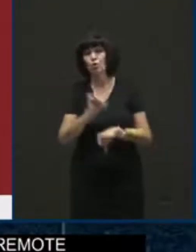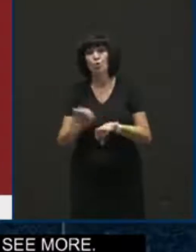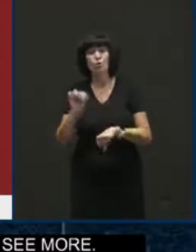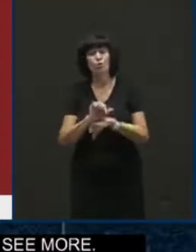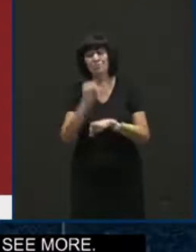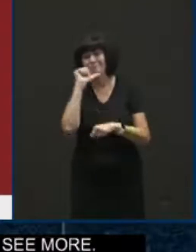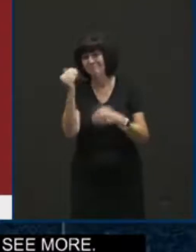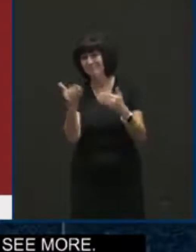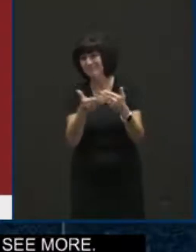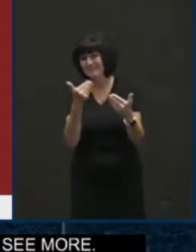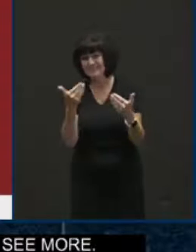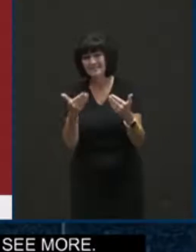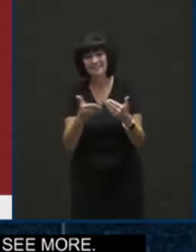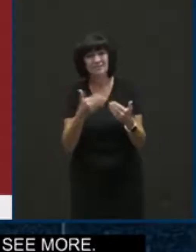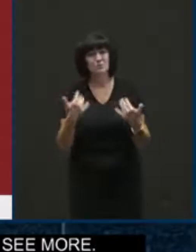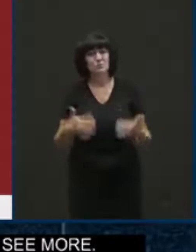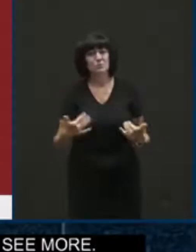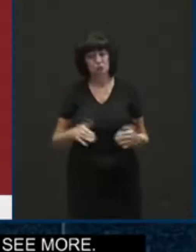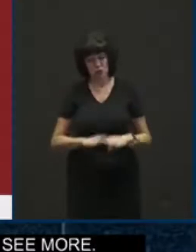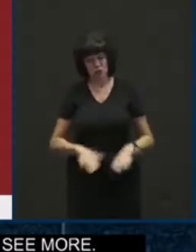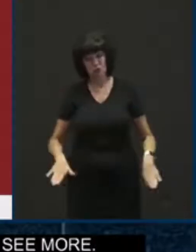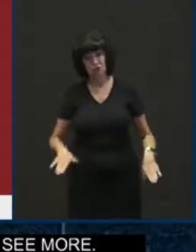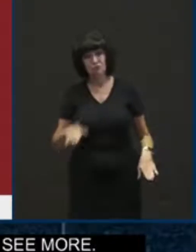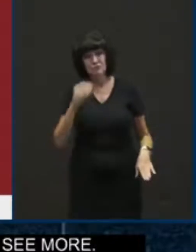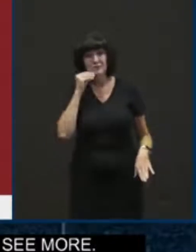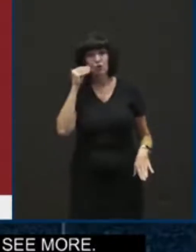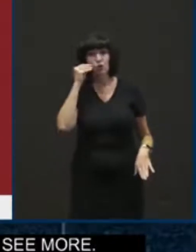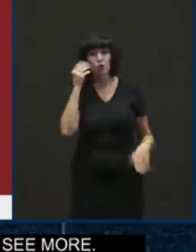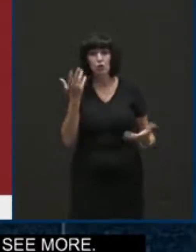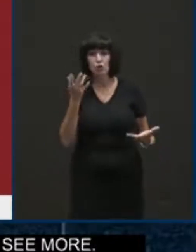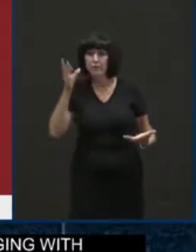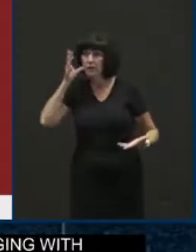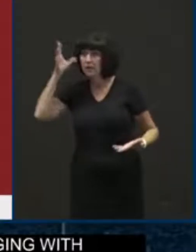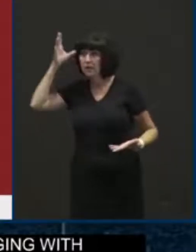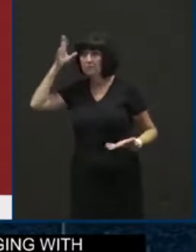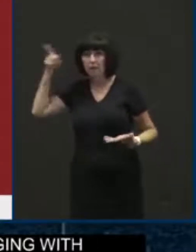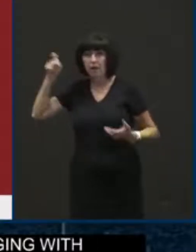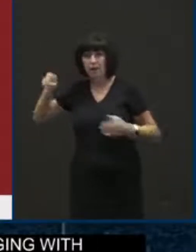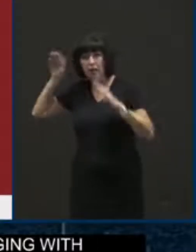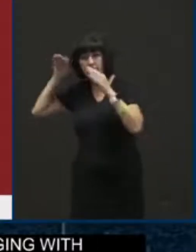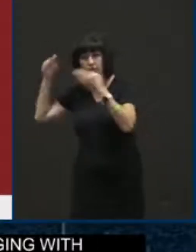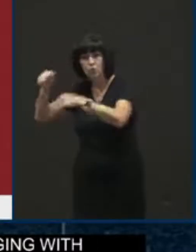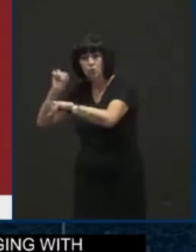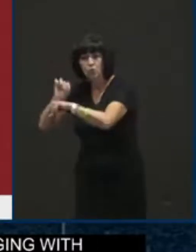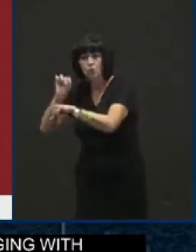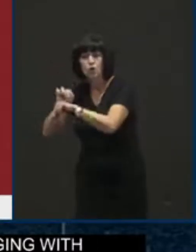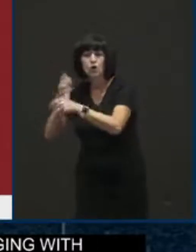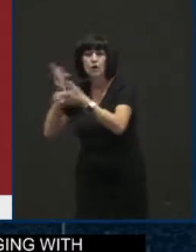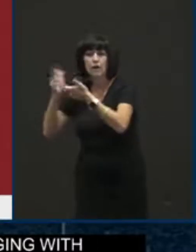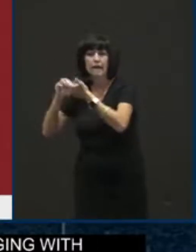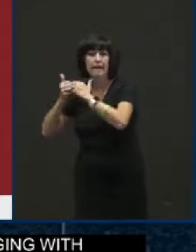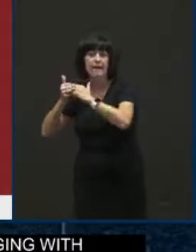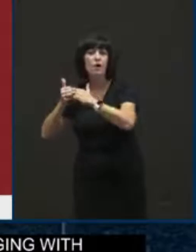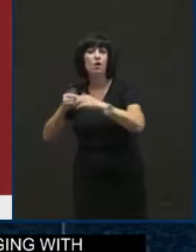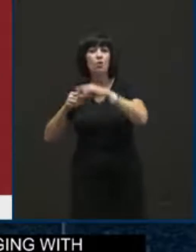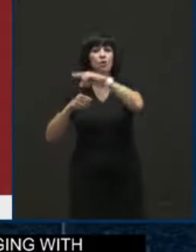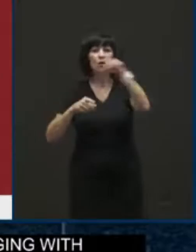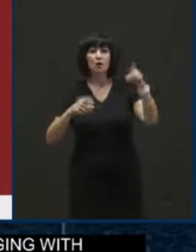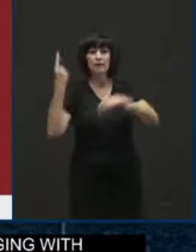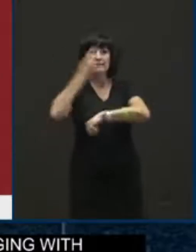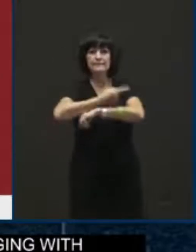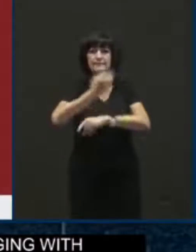with children at home, sometimes with parental guidance, sometimes in daycare centers, the school-age children,